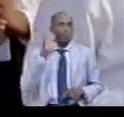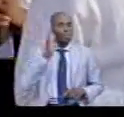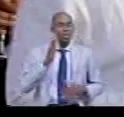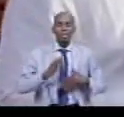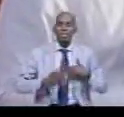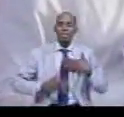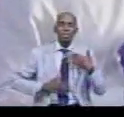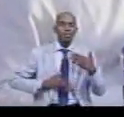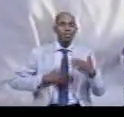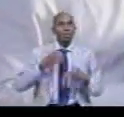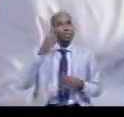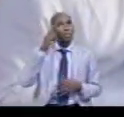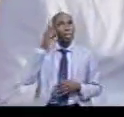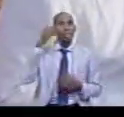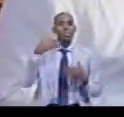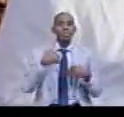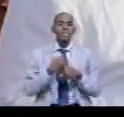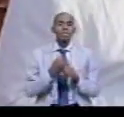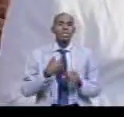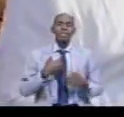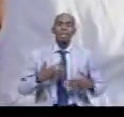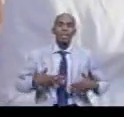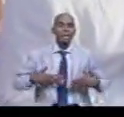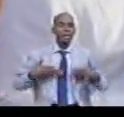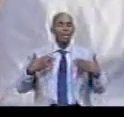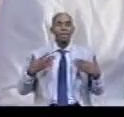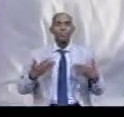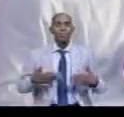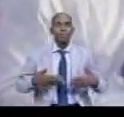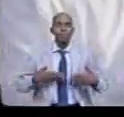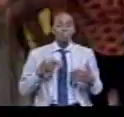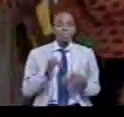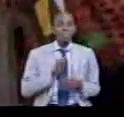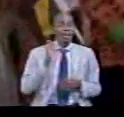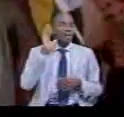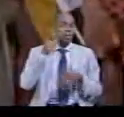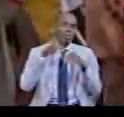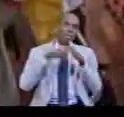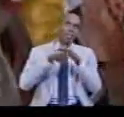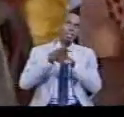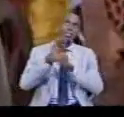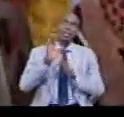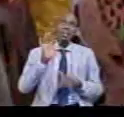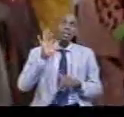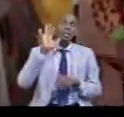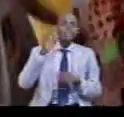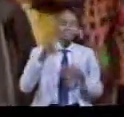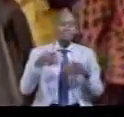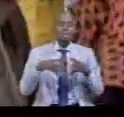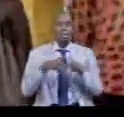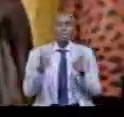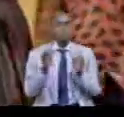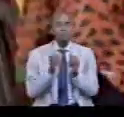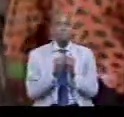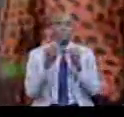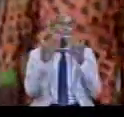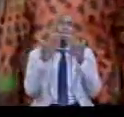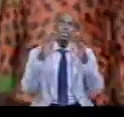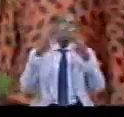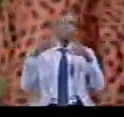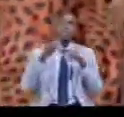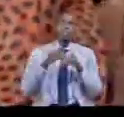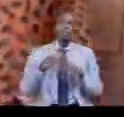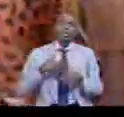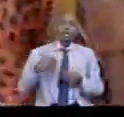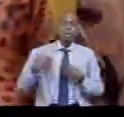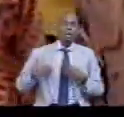will rejoice for he has made me. I will enter. I will enter his gate with thanksgiving